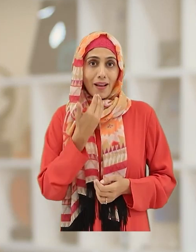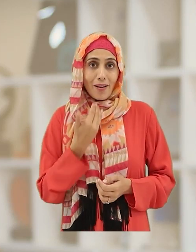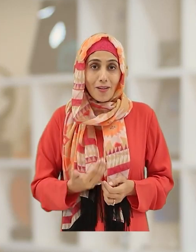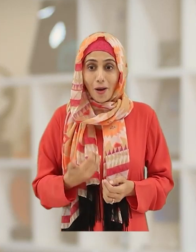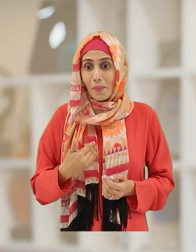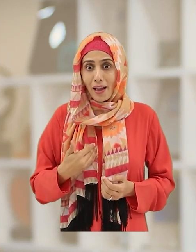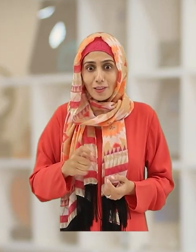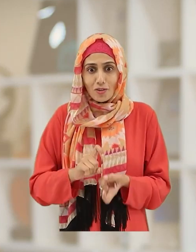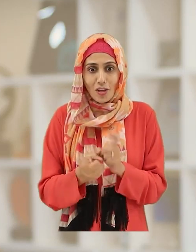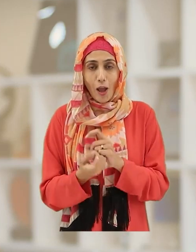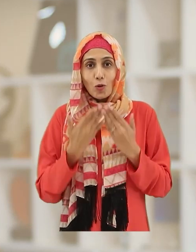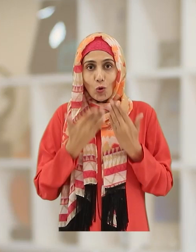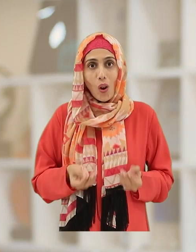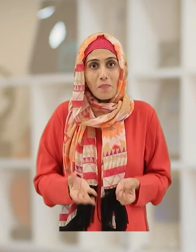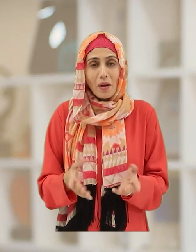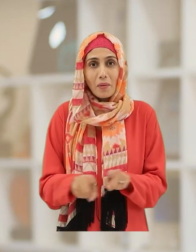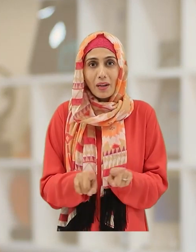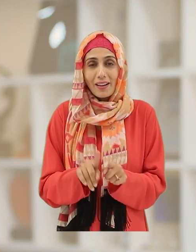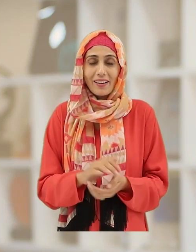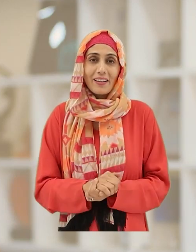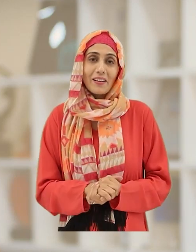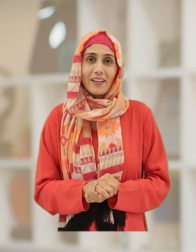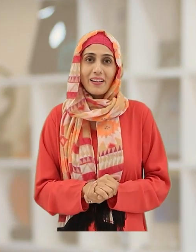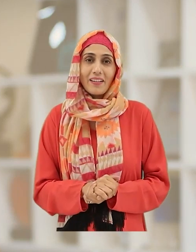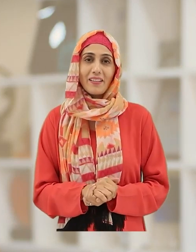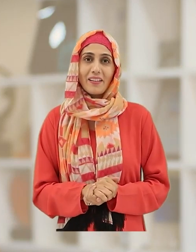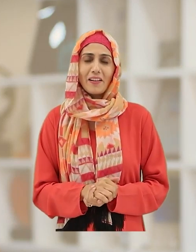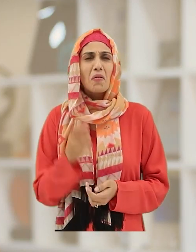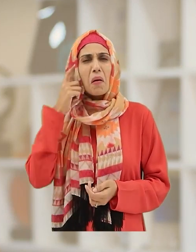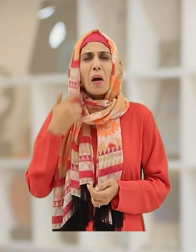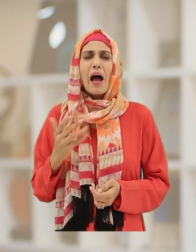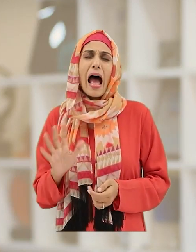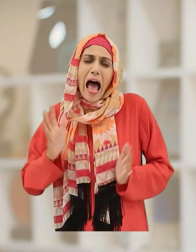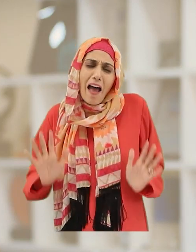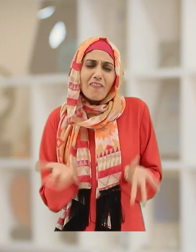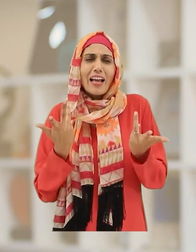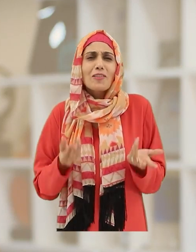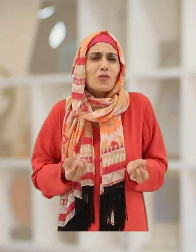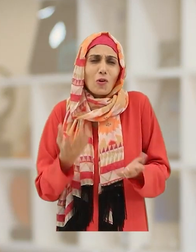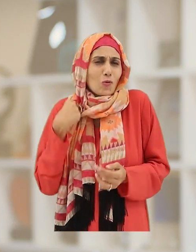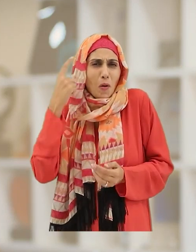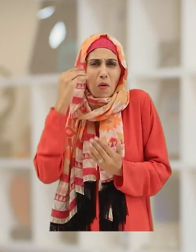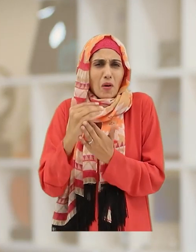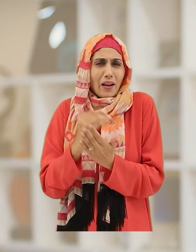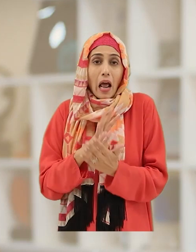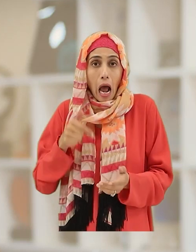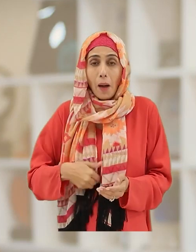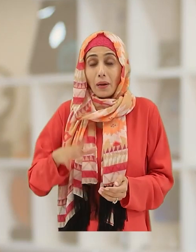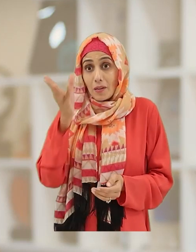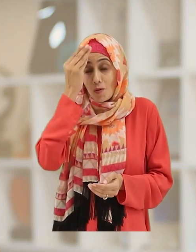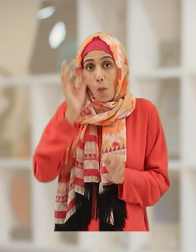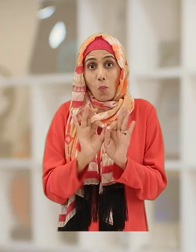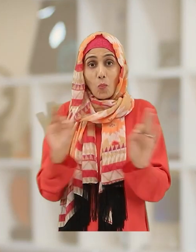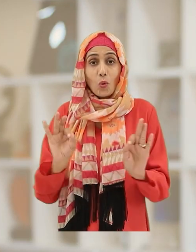wow, this is turning into a school. It's more than just a casual thing. Now this